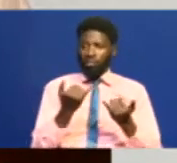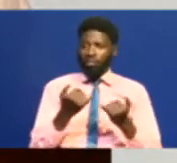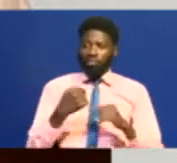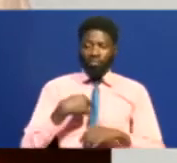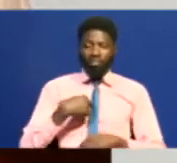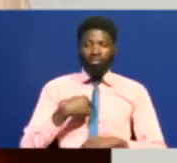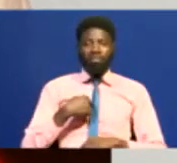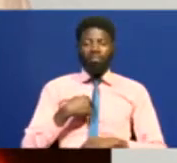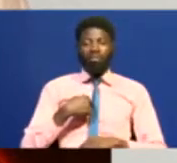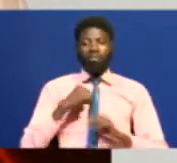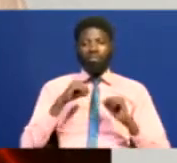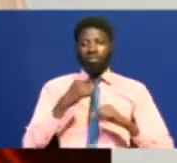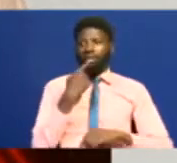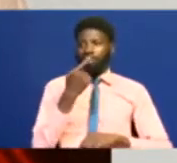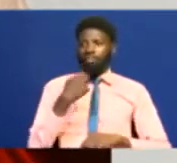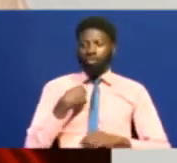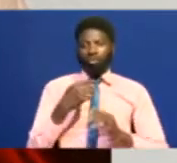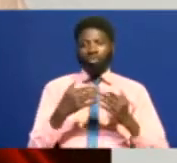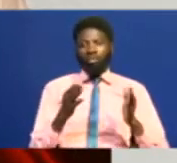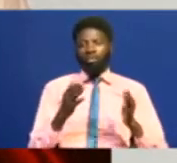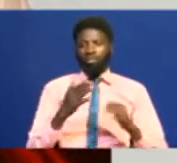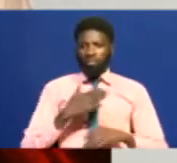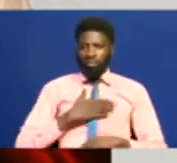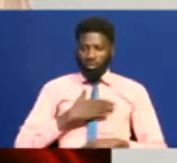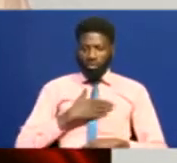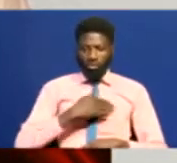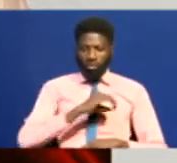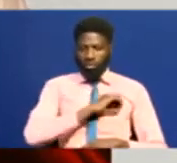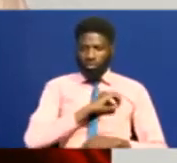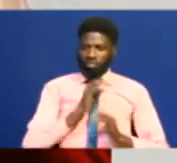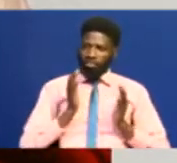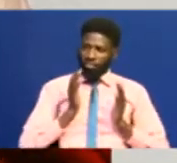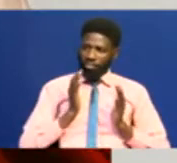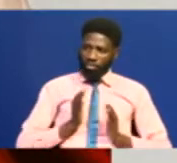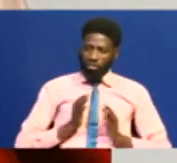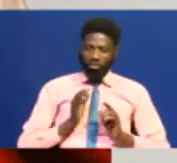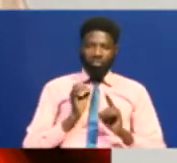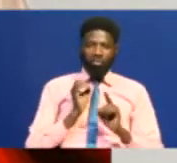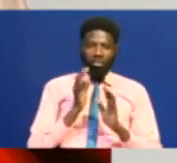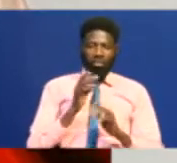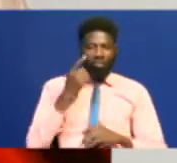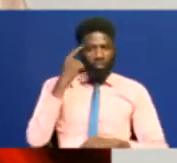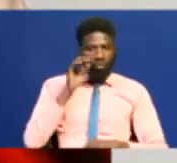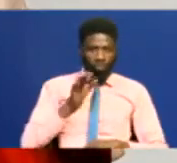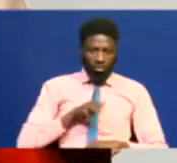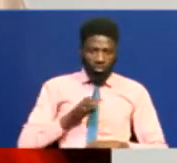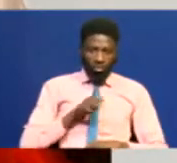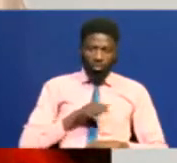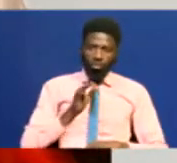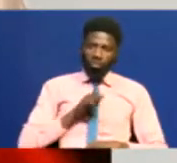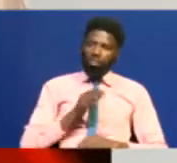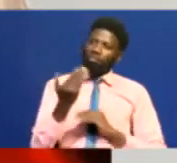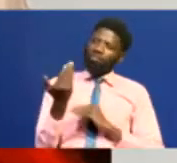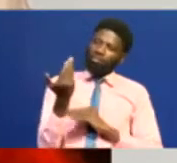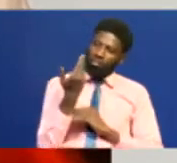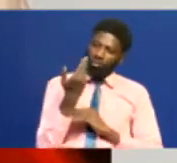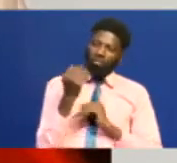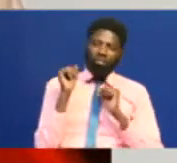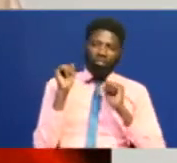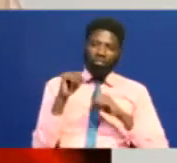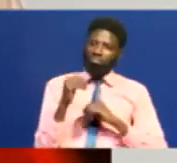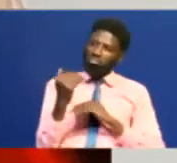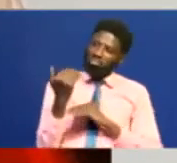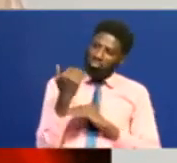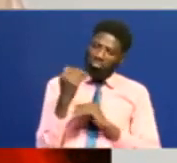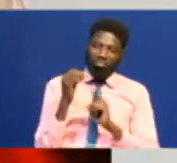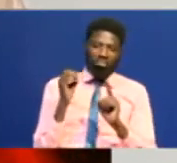like to say that I'm actually opening up my, as a personal mentor to mm-hmm. women. So women can actually reach out to me directly and ask me